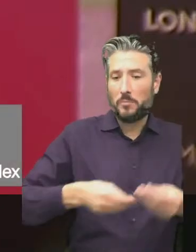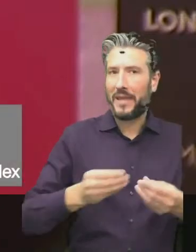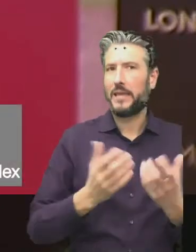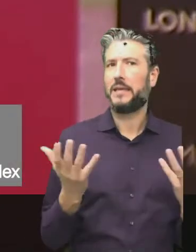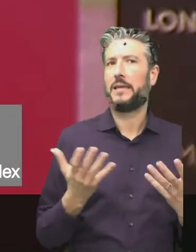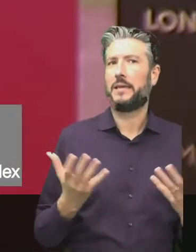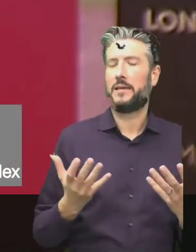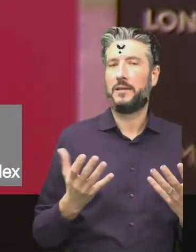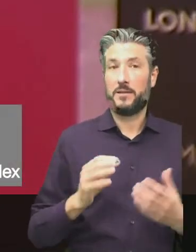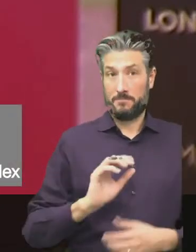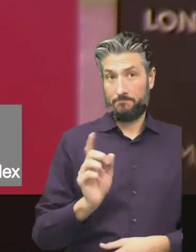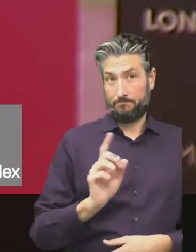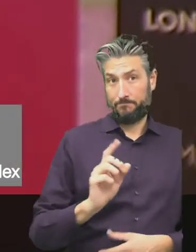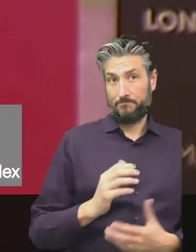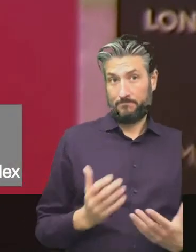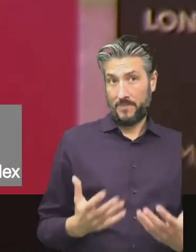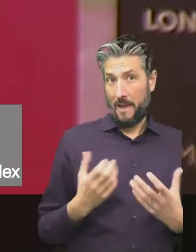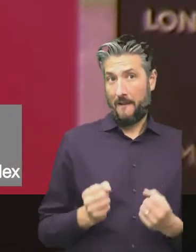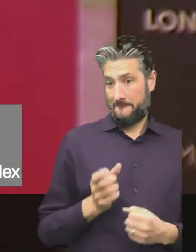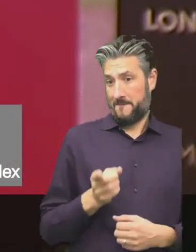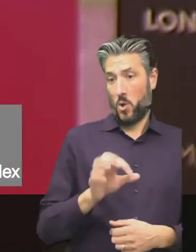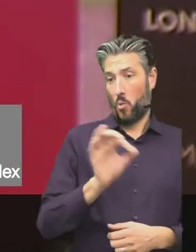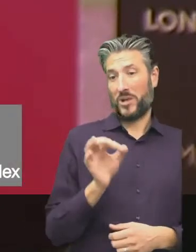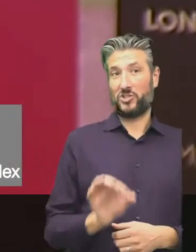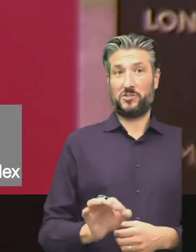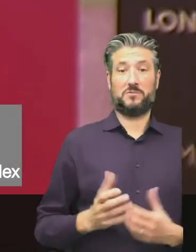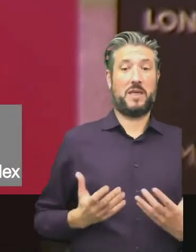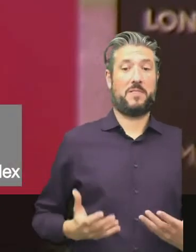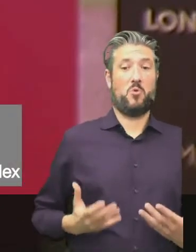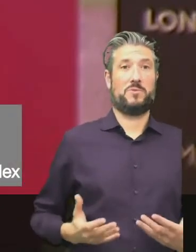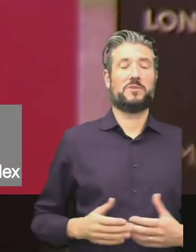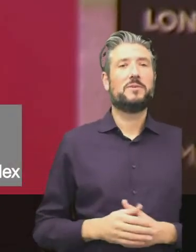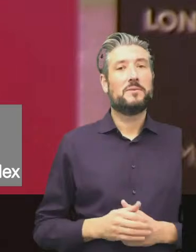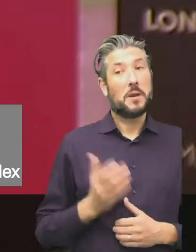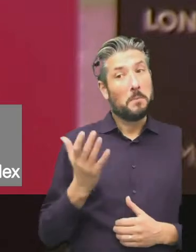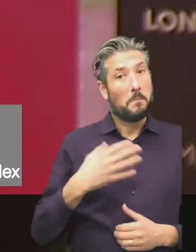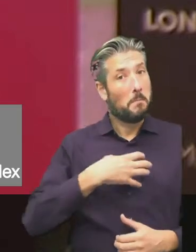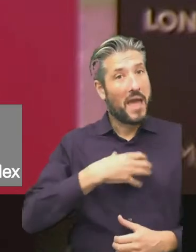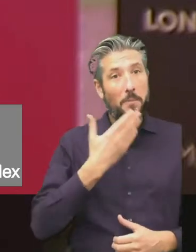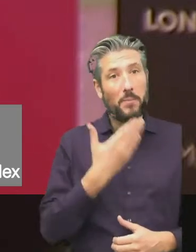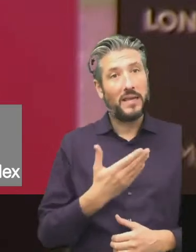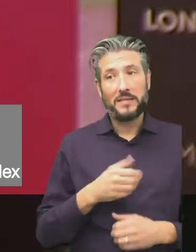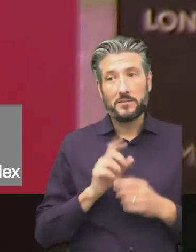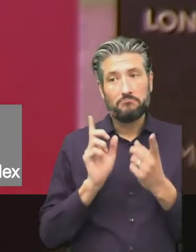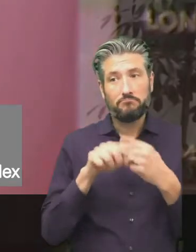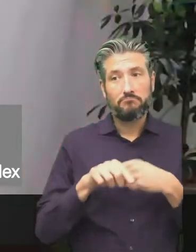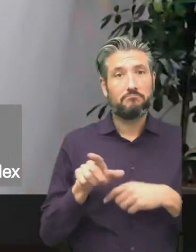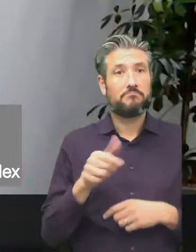from Richmond upon Thames. Mr. Mayor, very briefly, please.